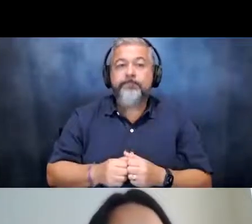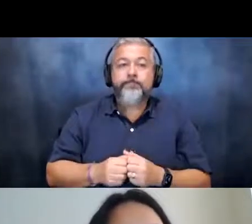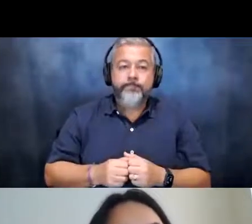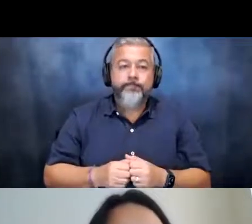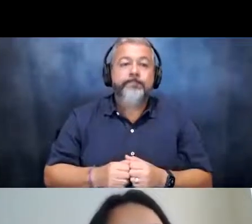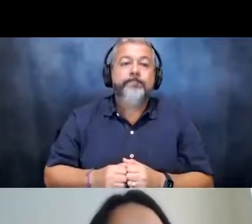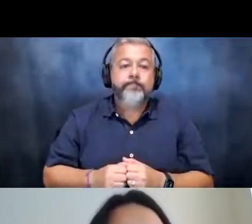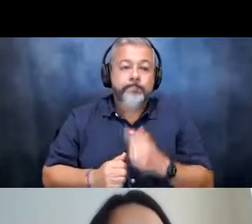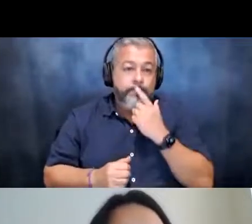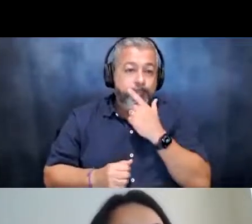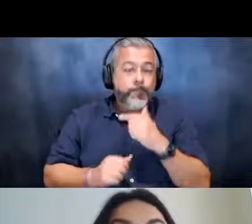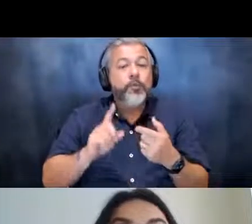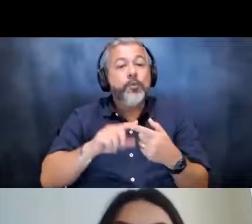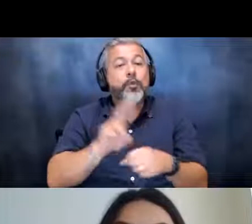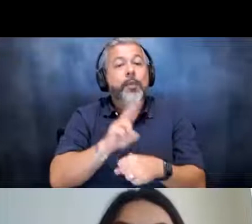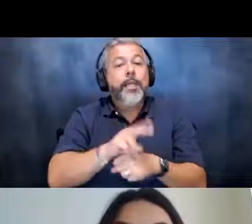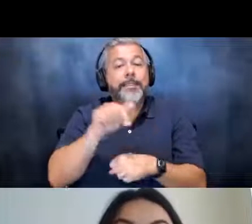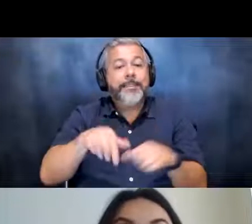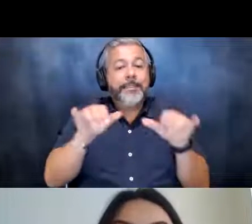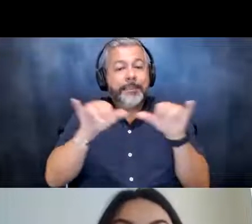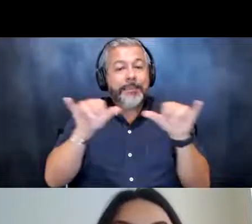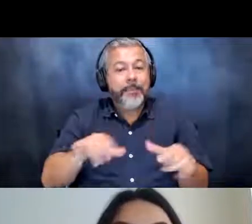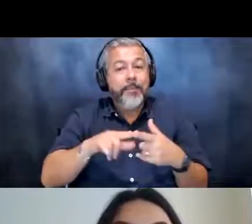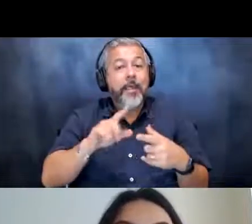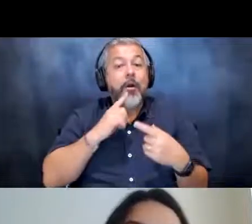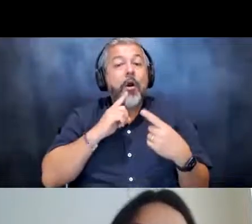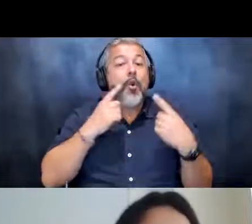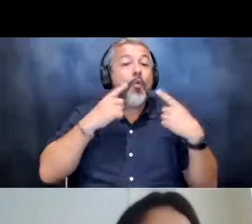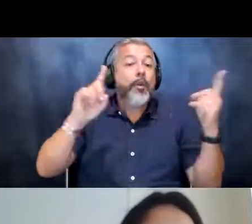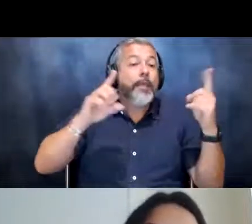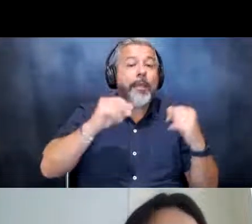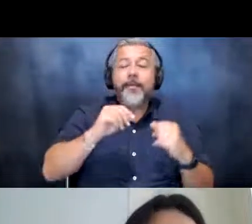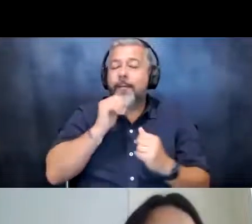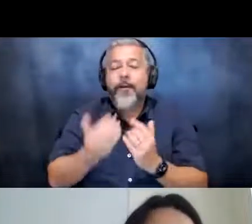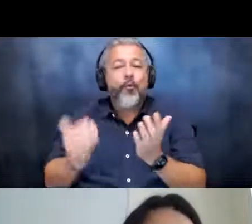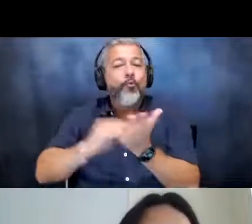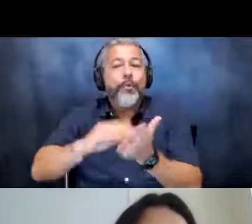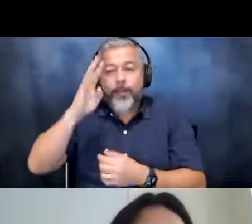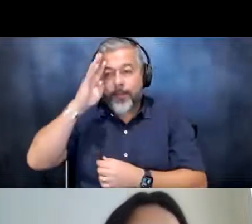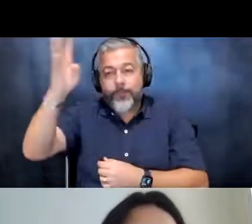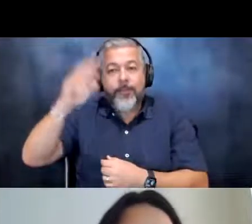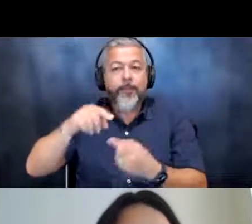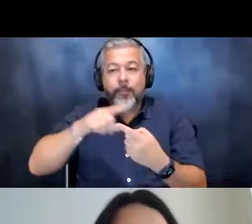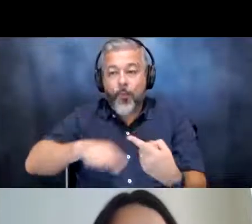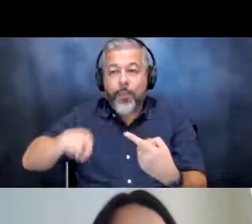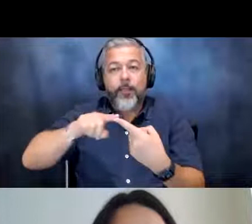To utilize the systems that are working and not reinvent the wheel, yes, yes.